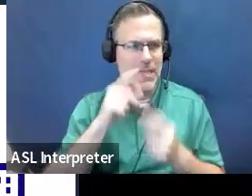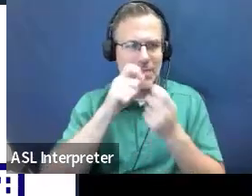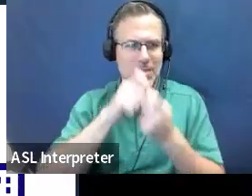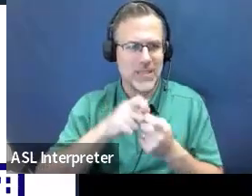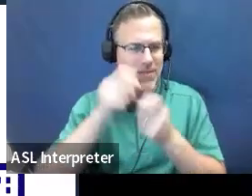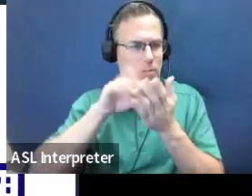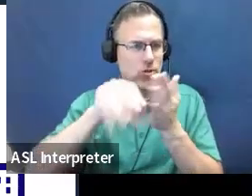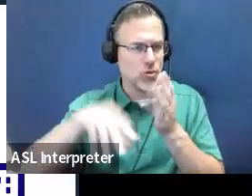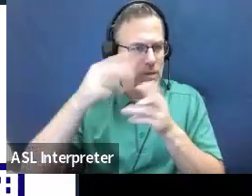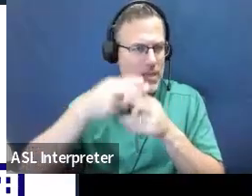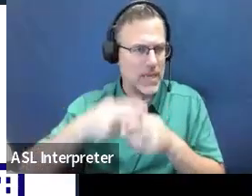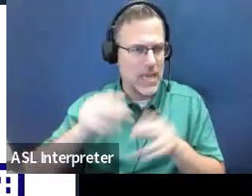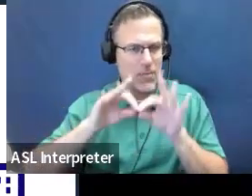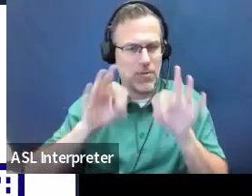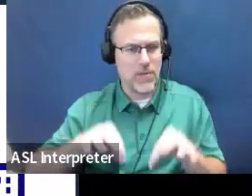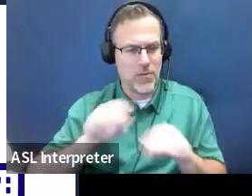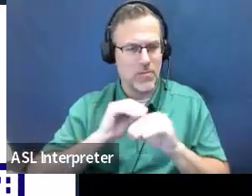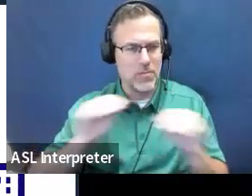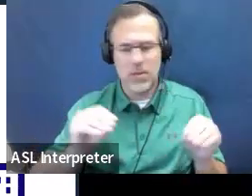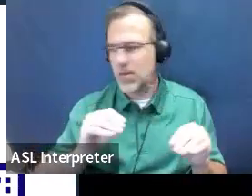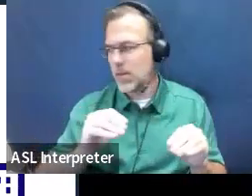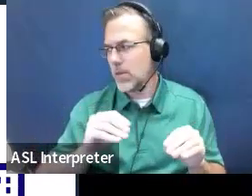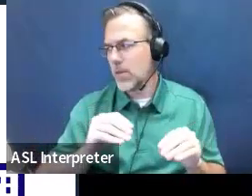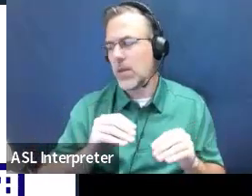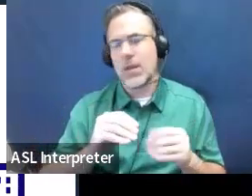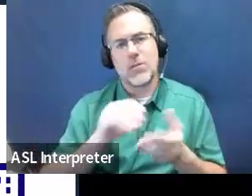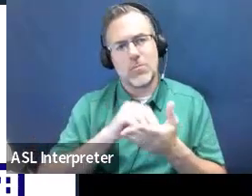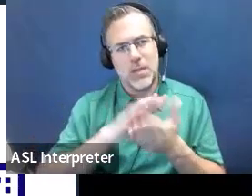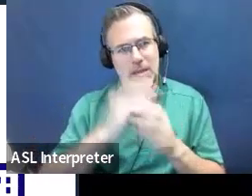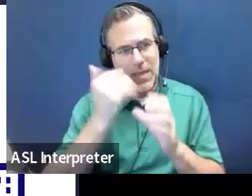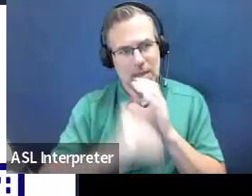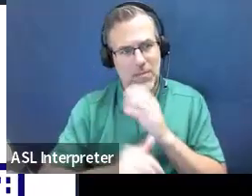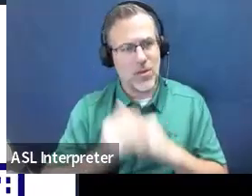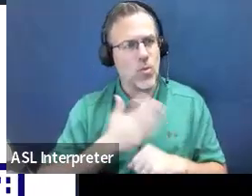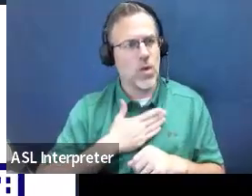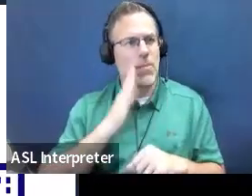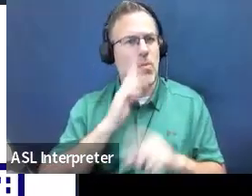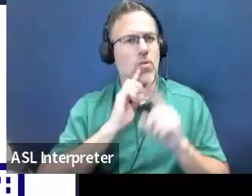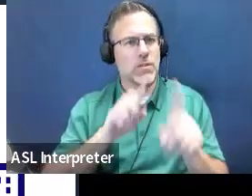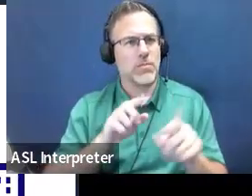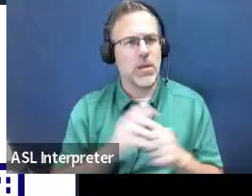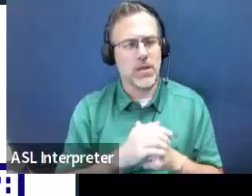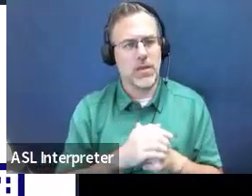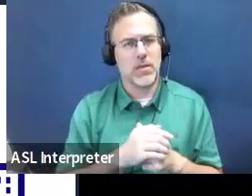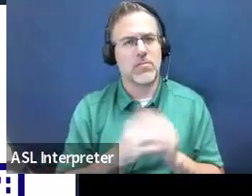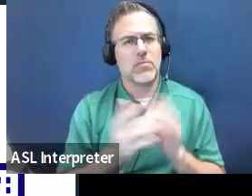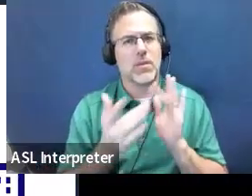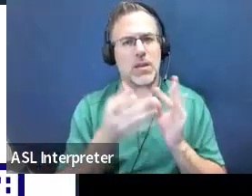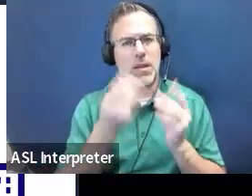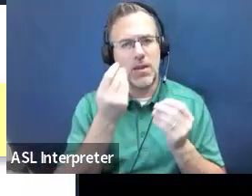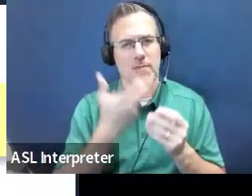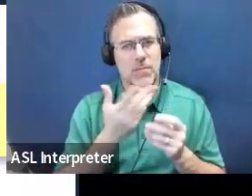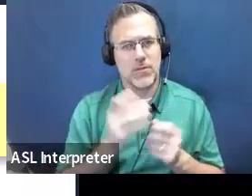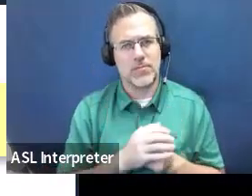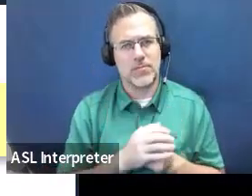or any form or anything like that. Just copy and paste it, put it in an email, and we're happy to get back to you. So this is our contact info.